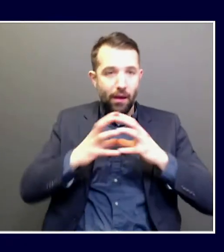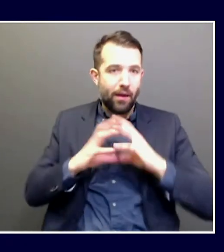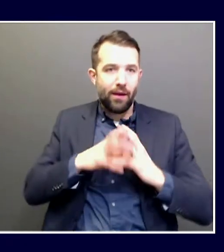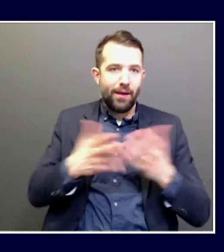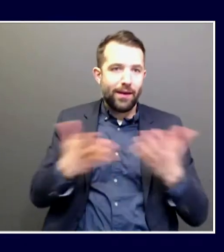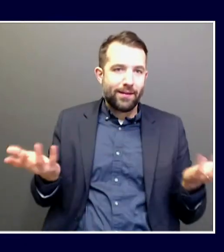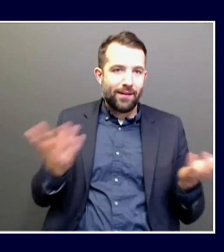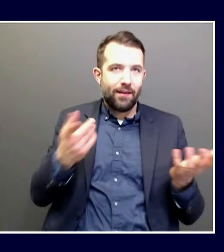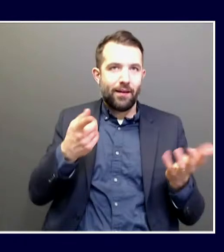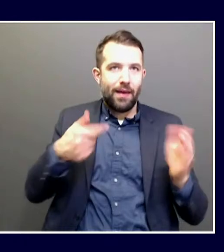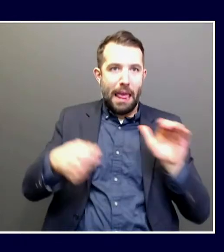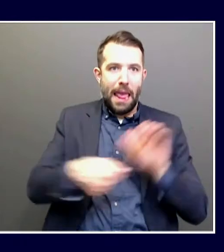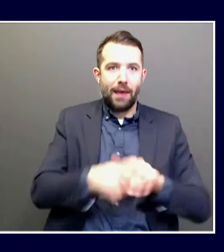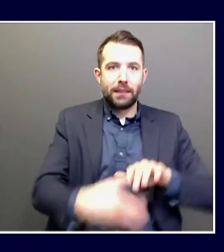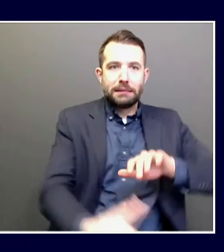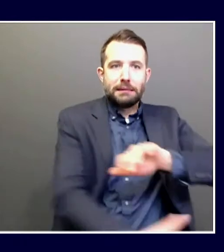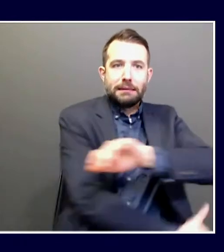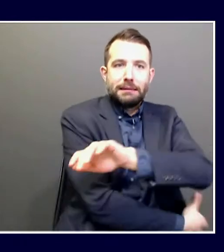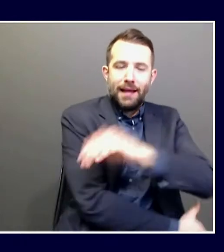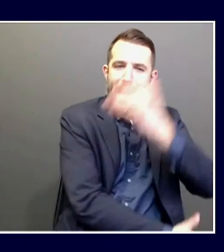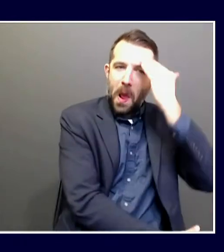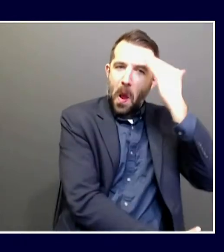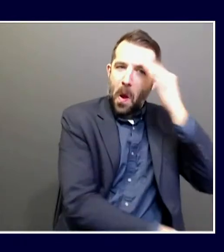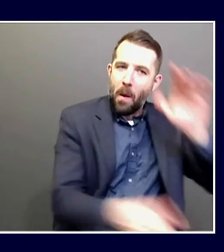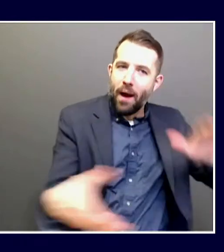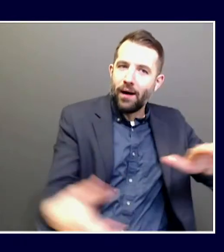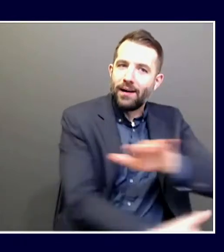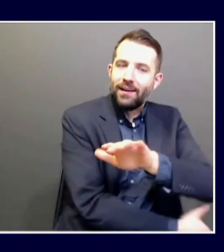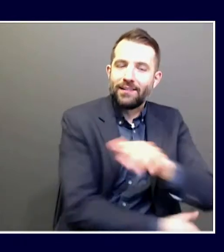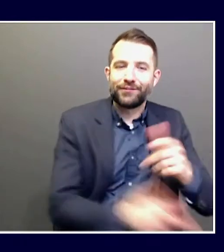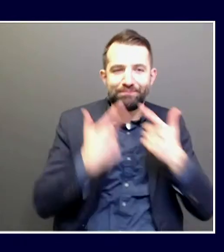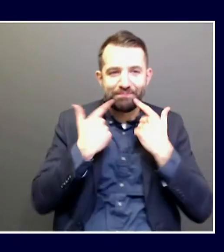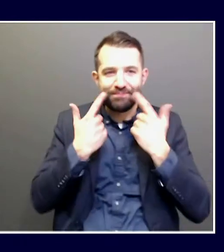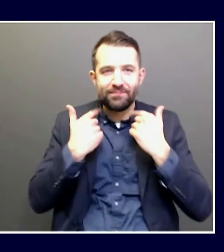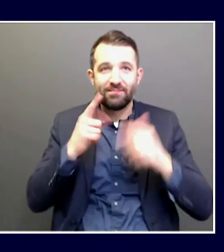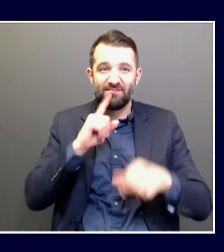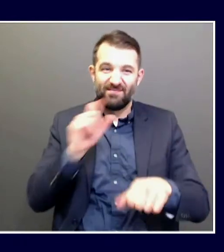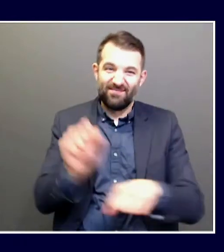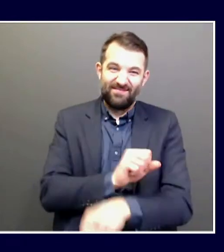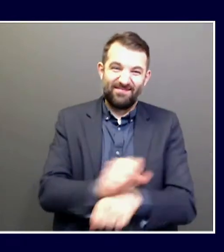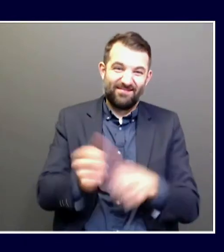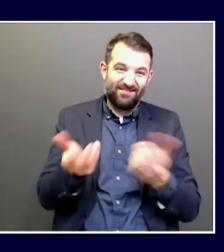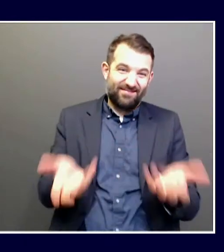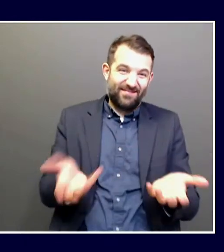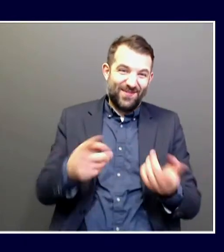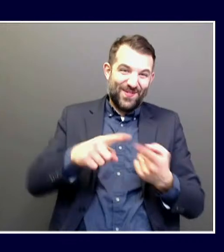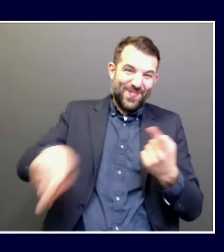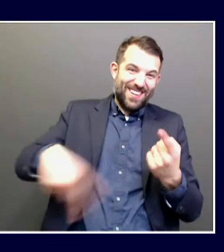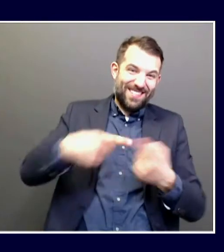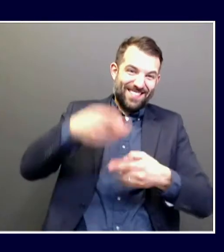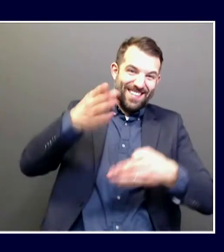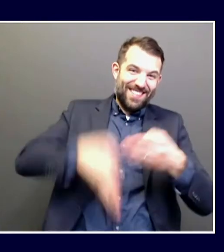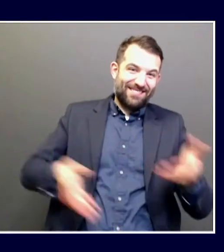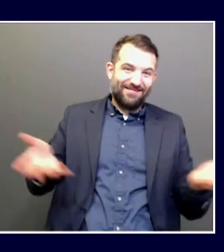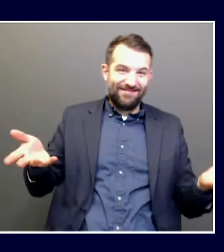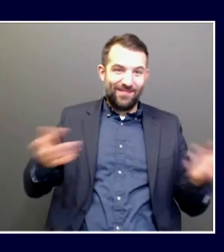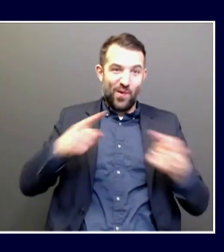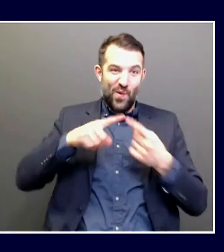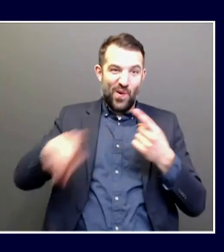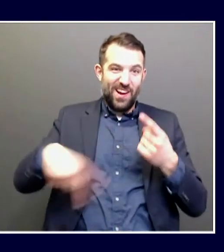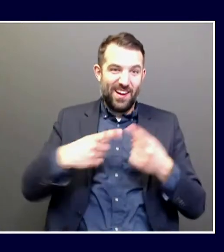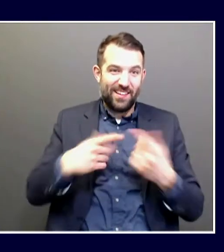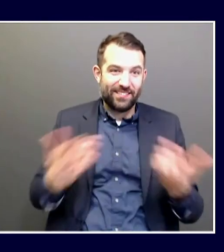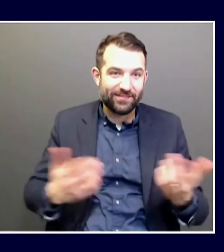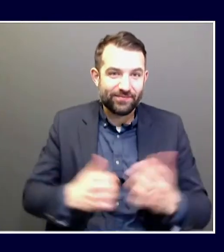whatever, but I know that that's just what a lot of people are talking about. Megan and